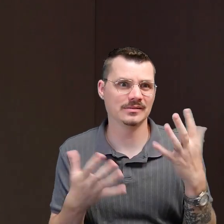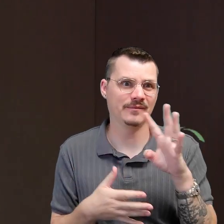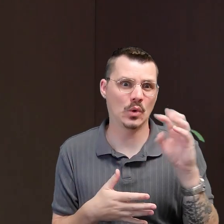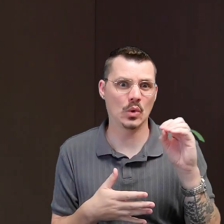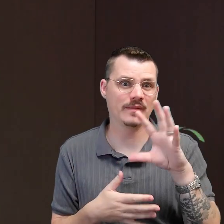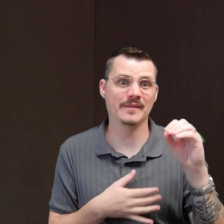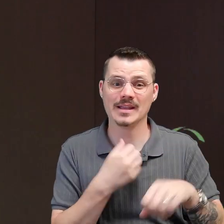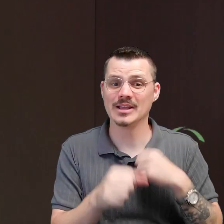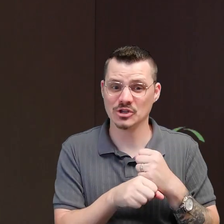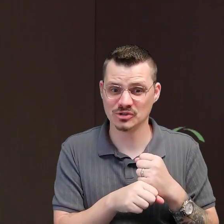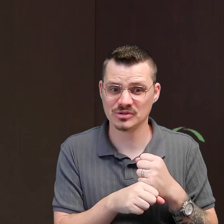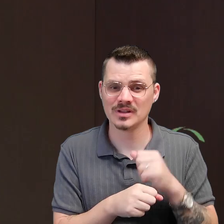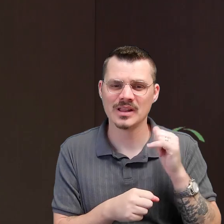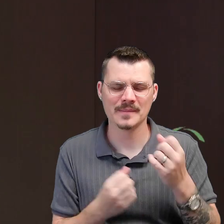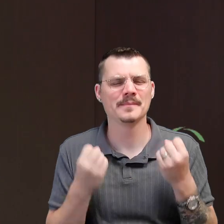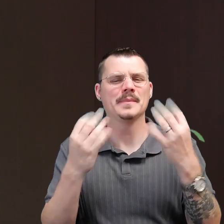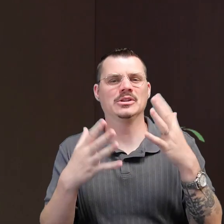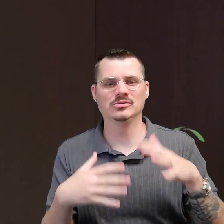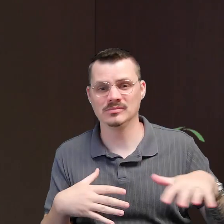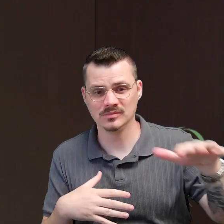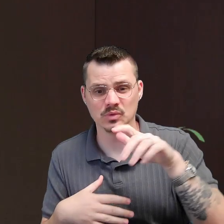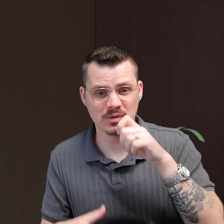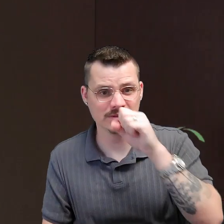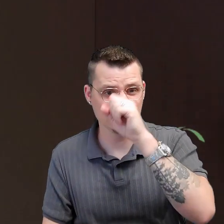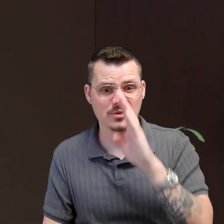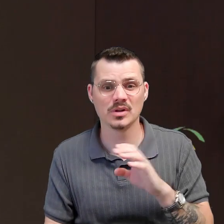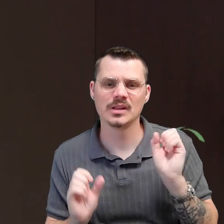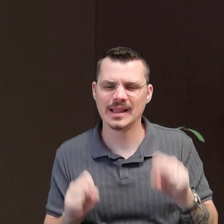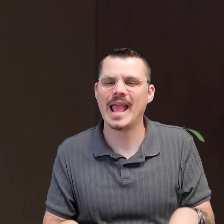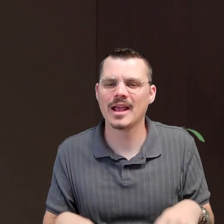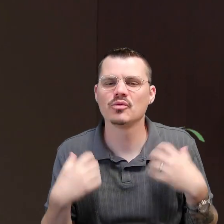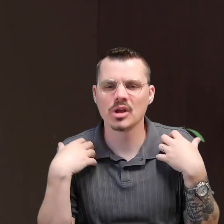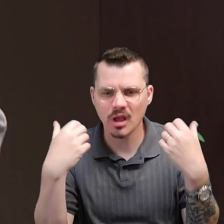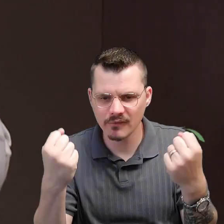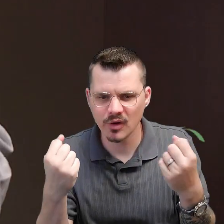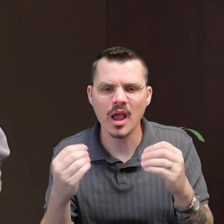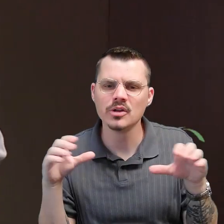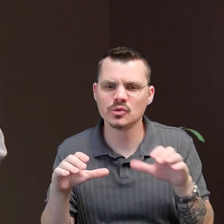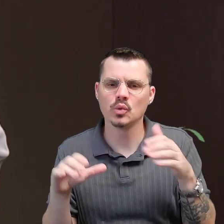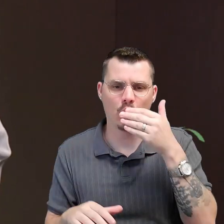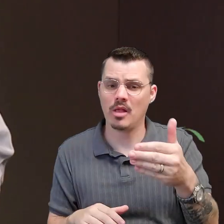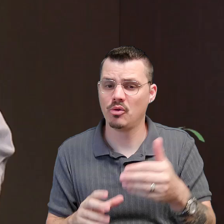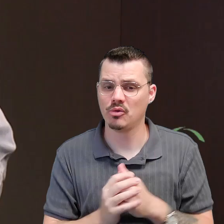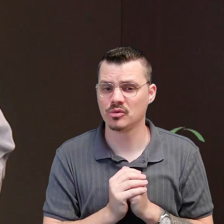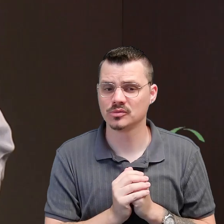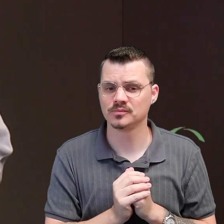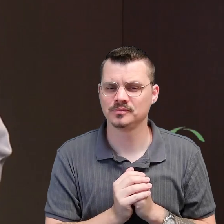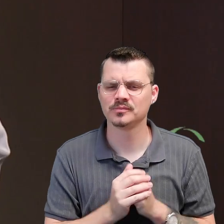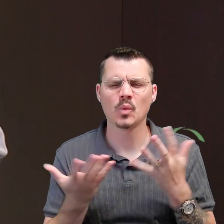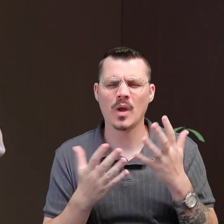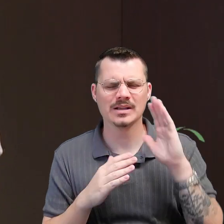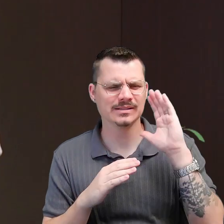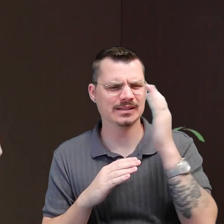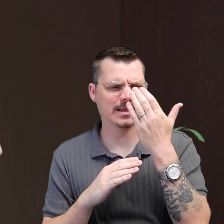50 years or so that a great majority of people with schizophrenia can recover and do very well.